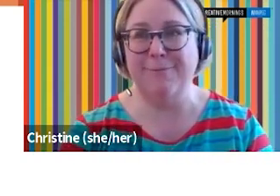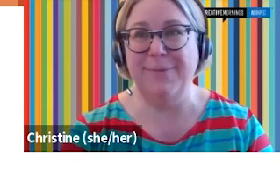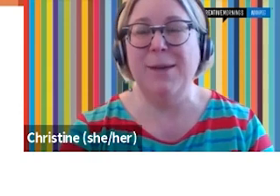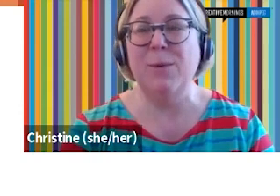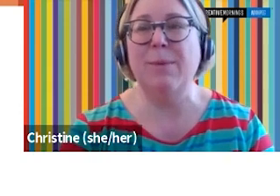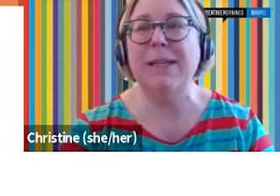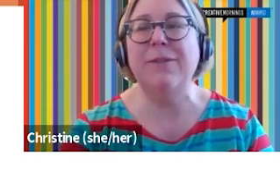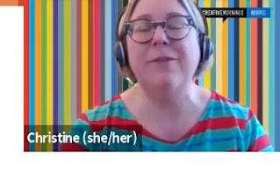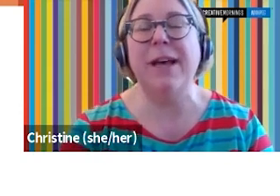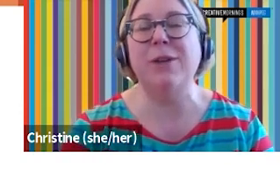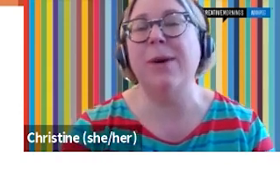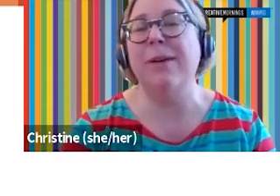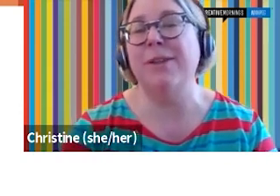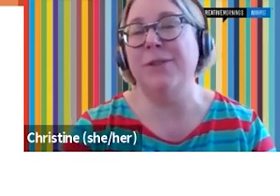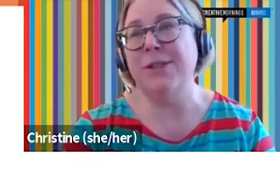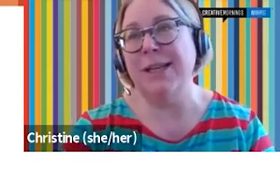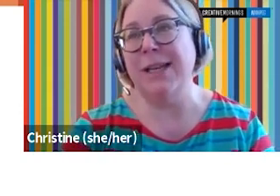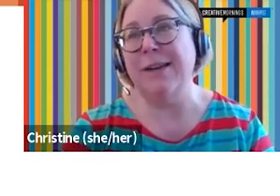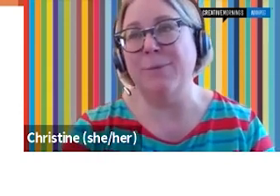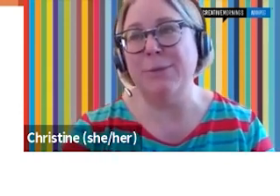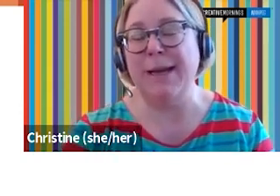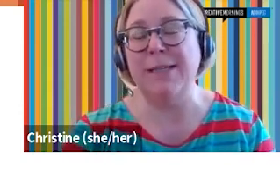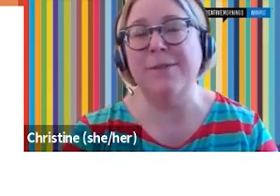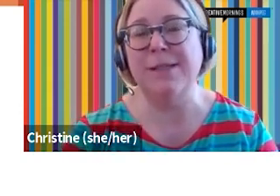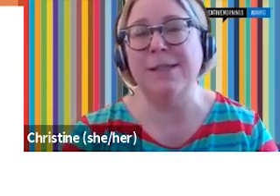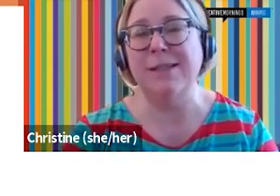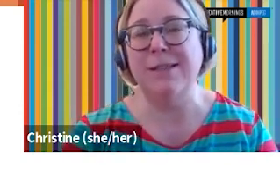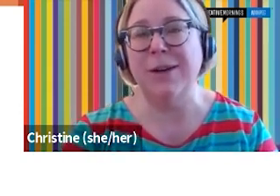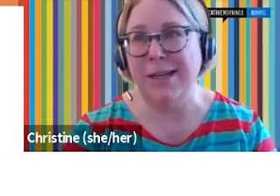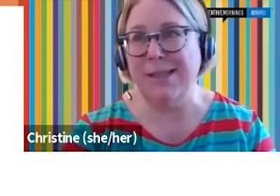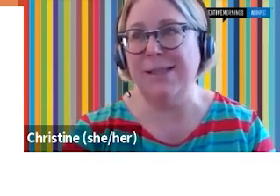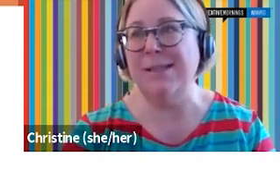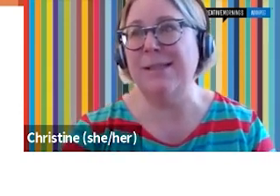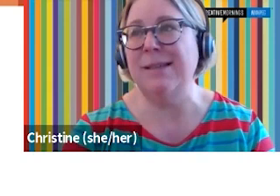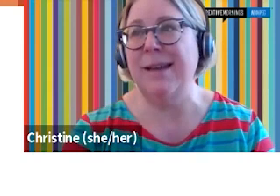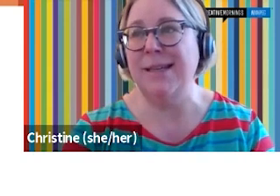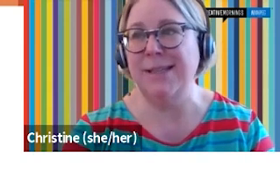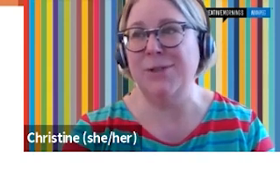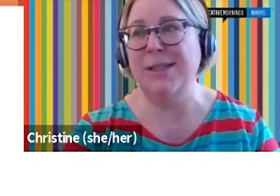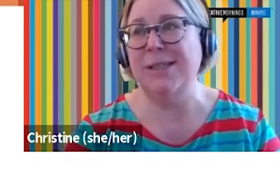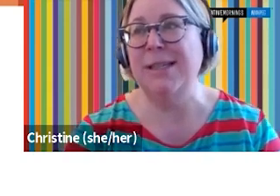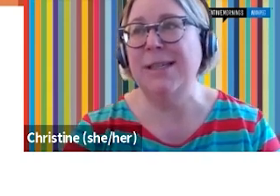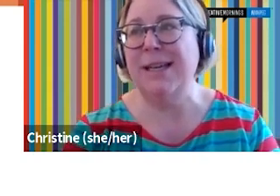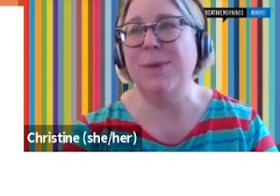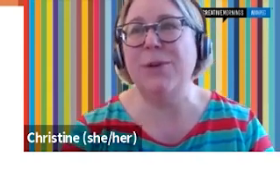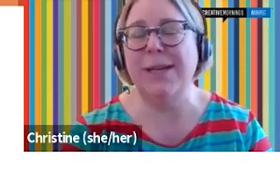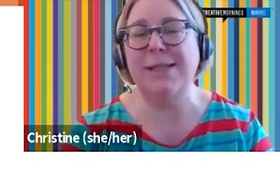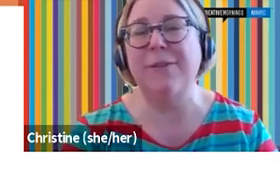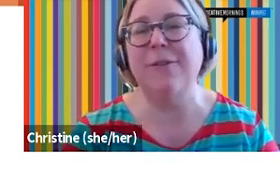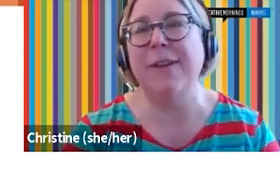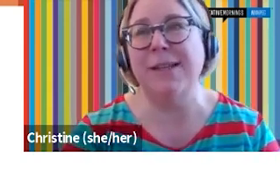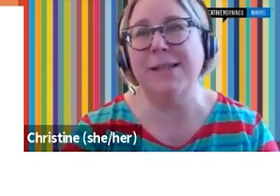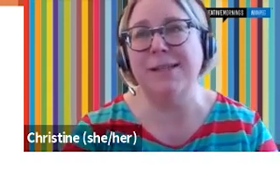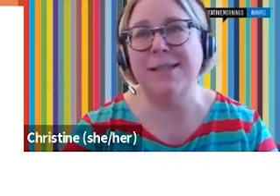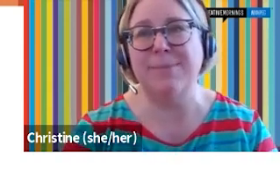inclusive. We believe in the value of the diversity of perspectives, audiences, and industries as we create